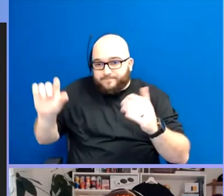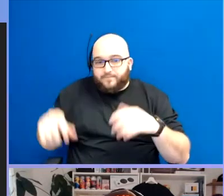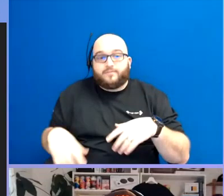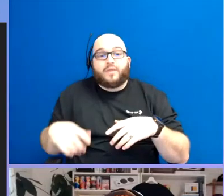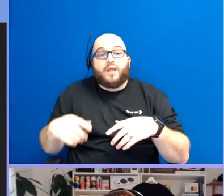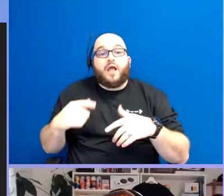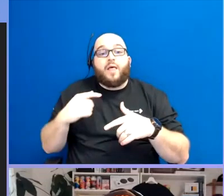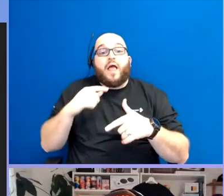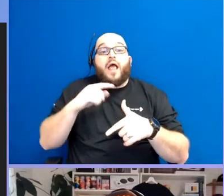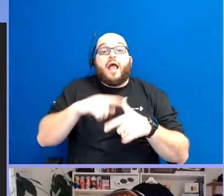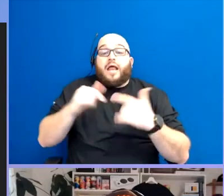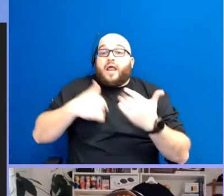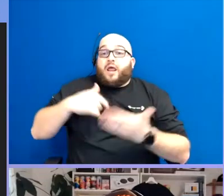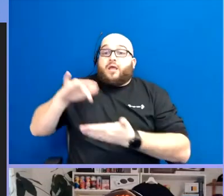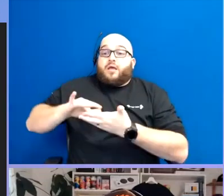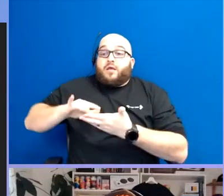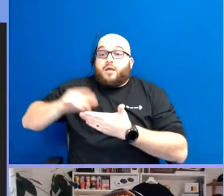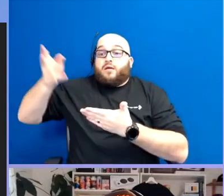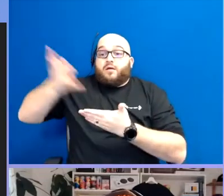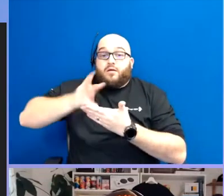load the images, the